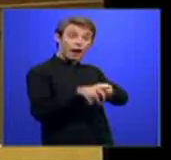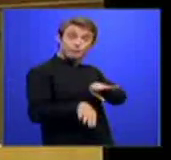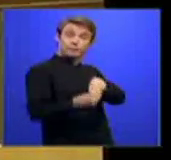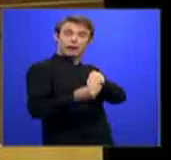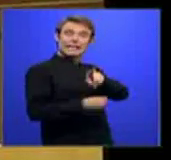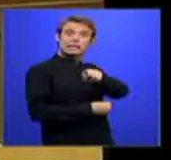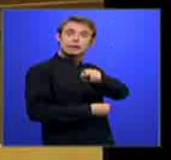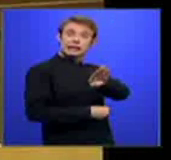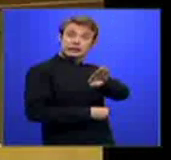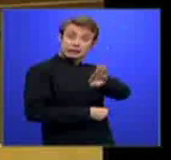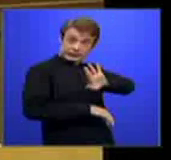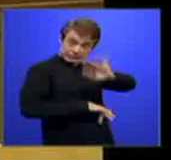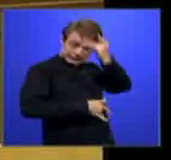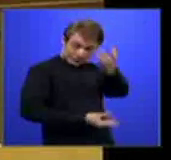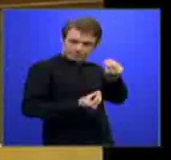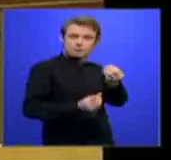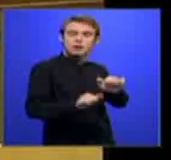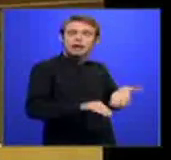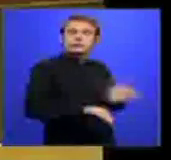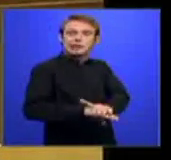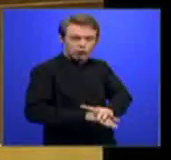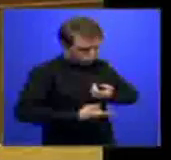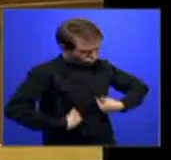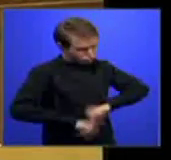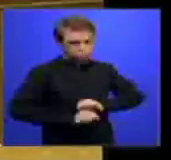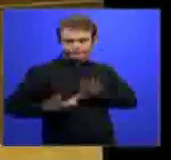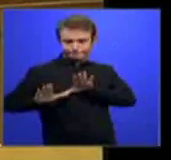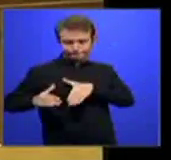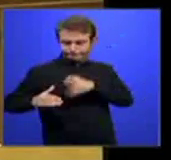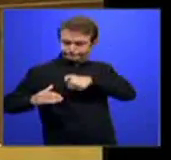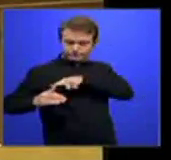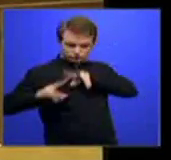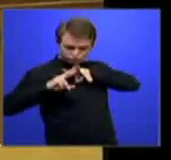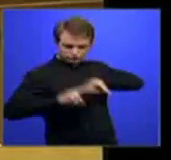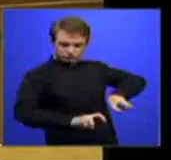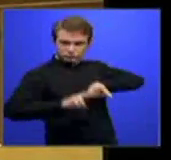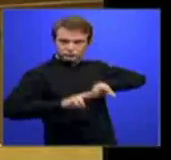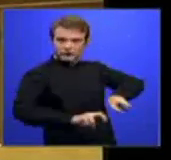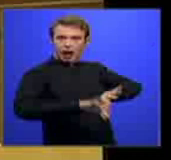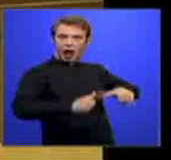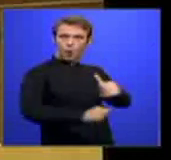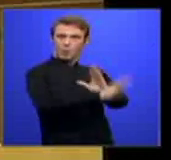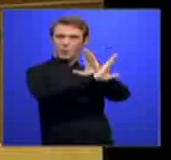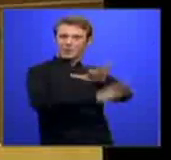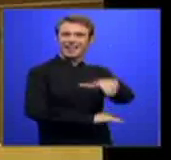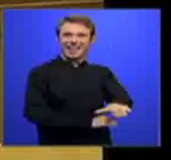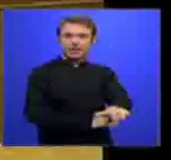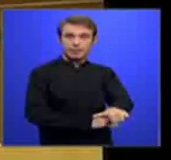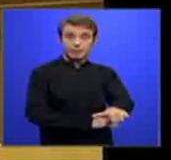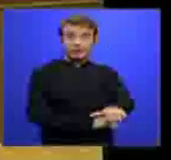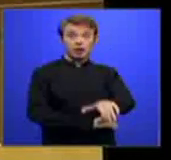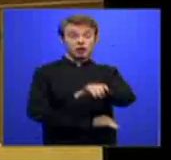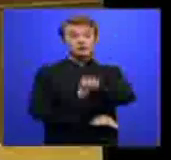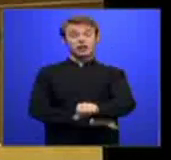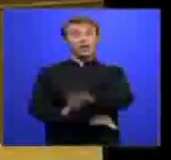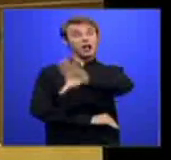is also continuing on the research side. South Africa has